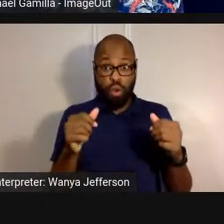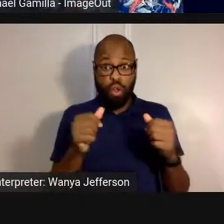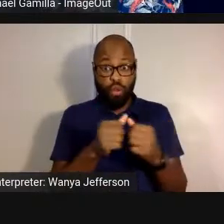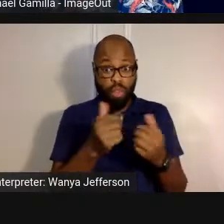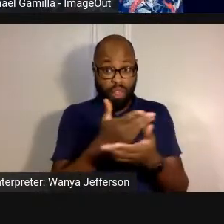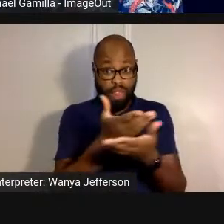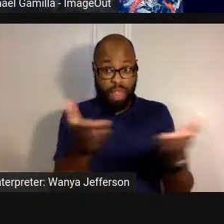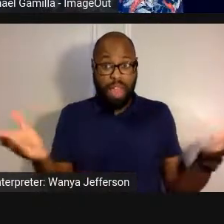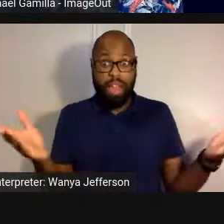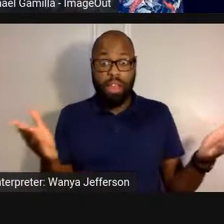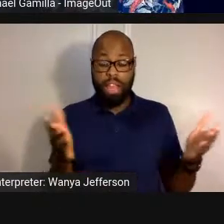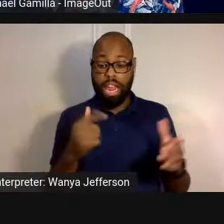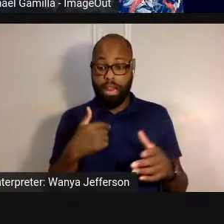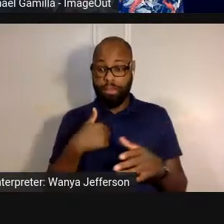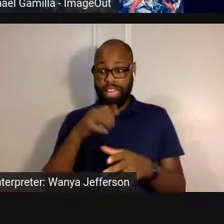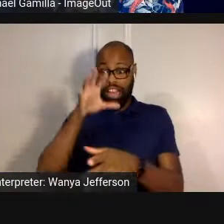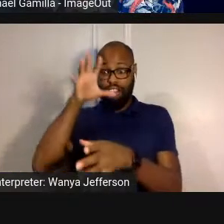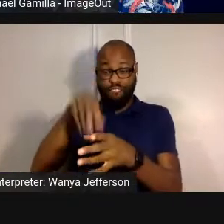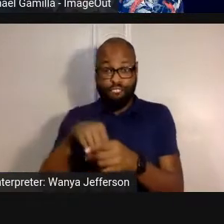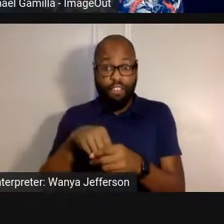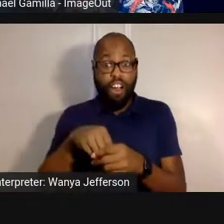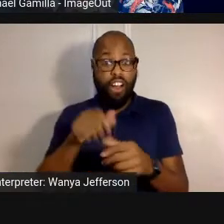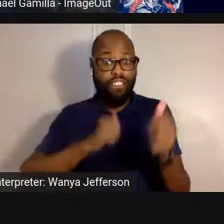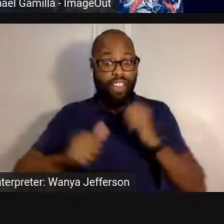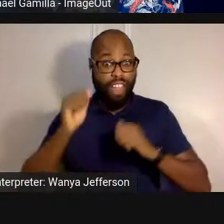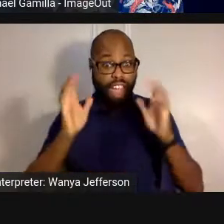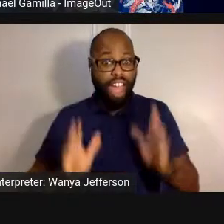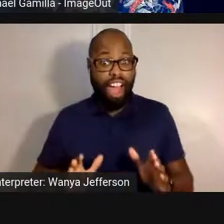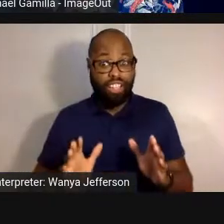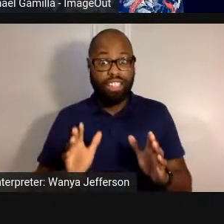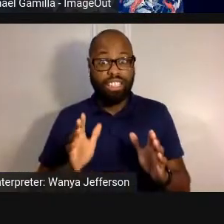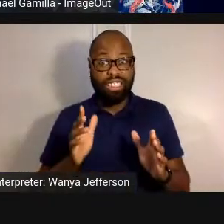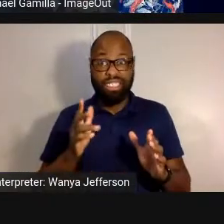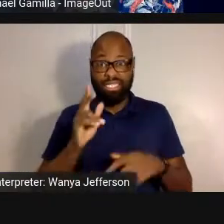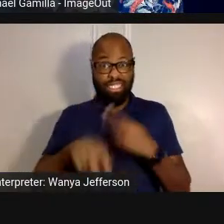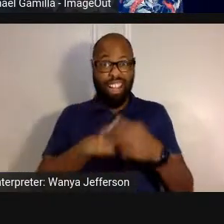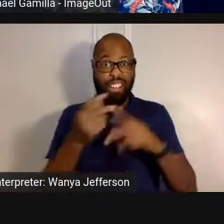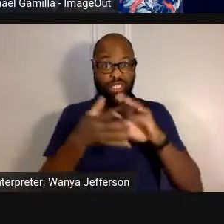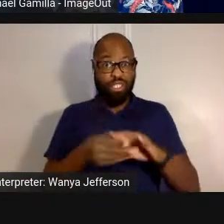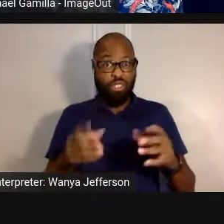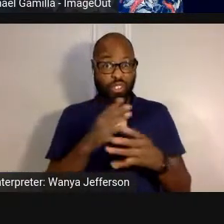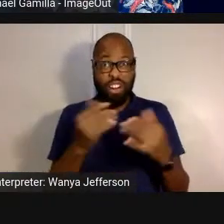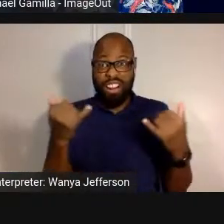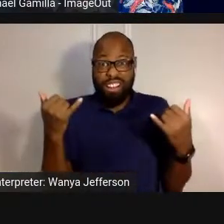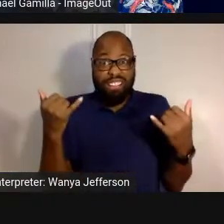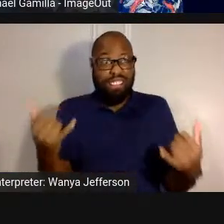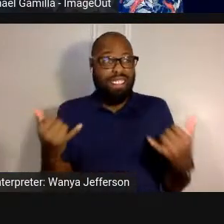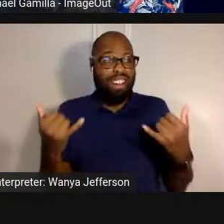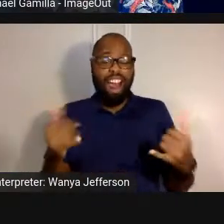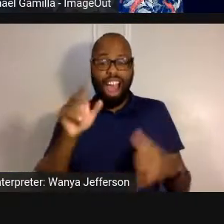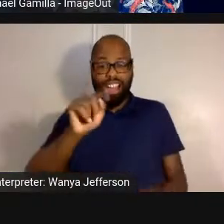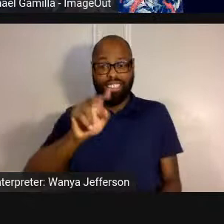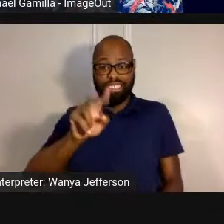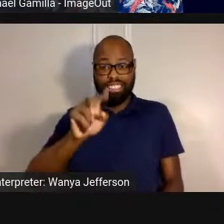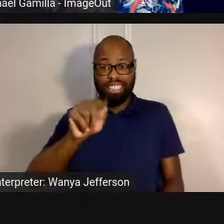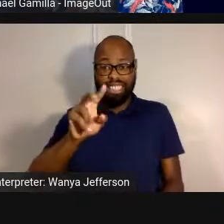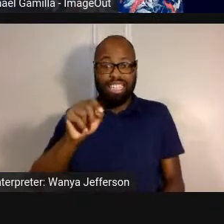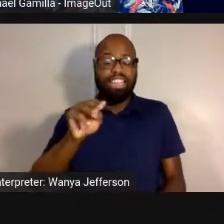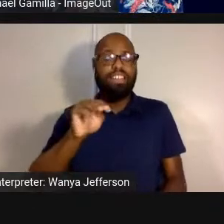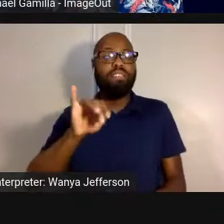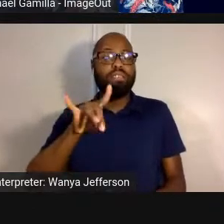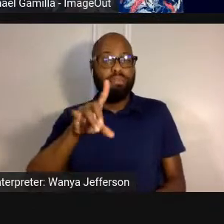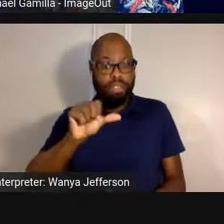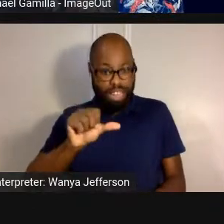as an actor in these kind of stories that are now, nowadays, you know, that now television, that now the media is kind